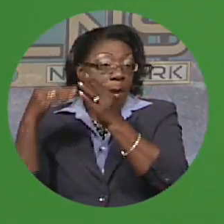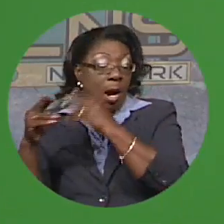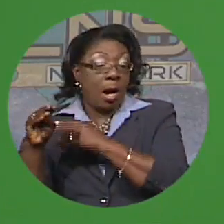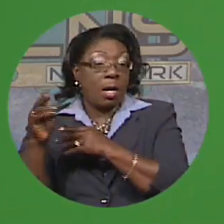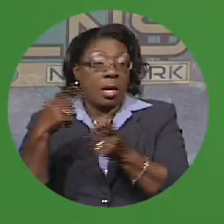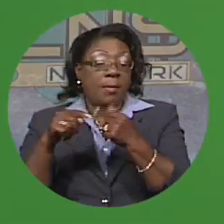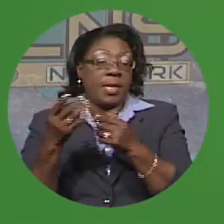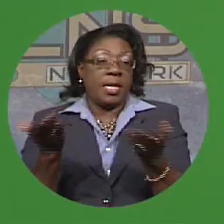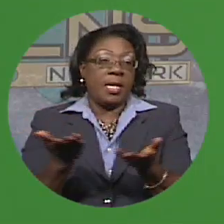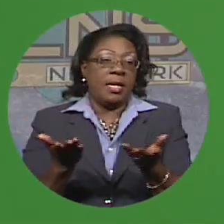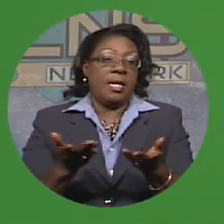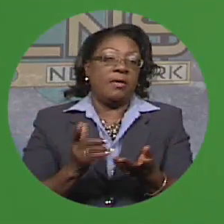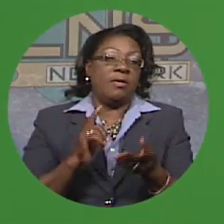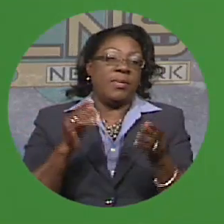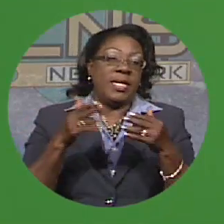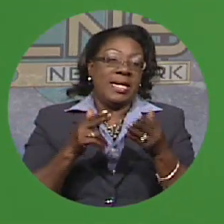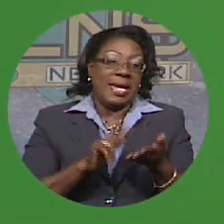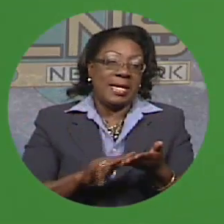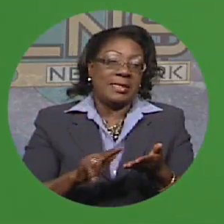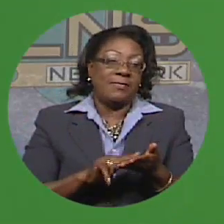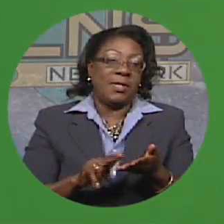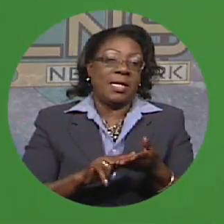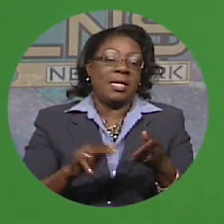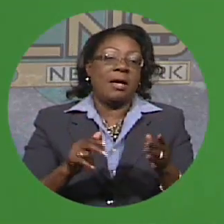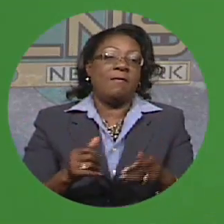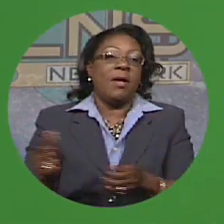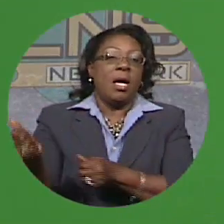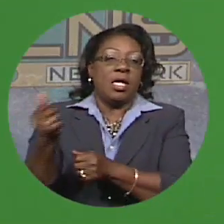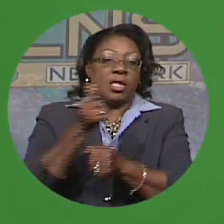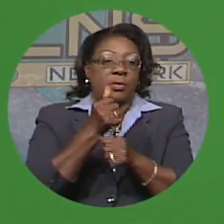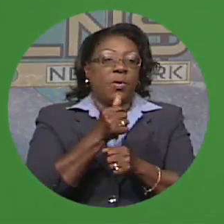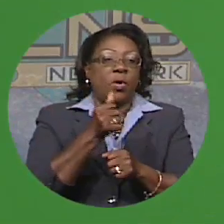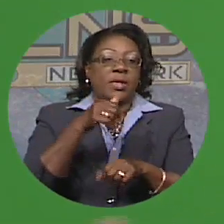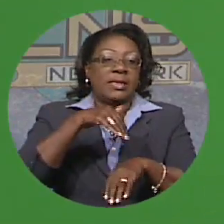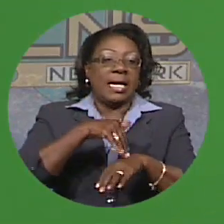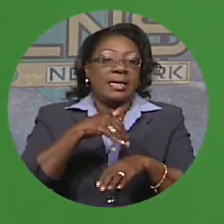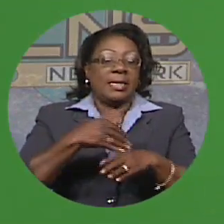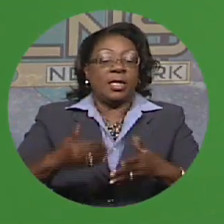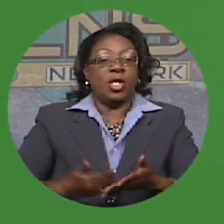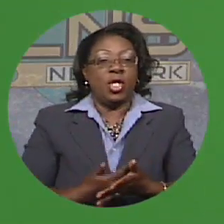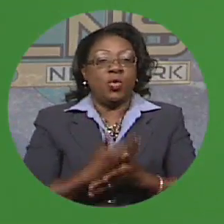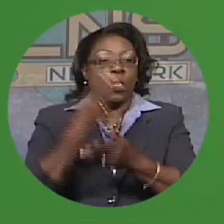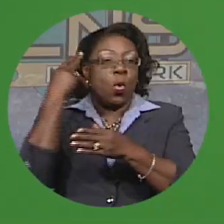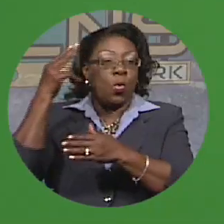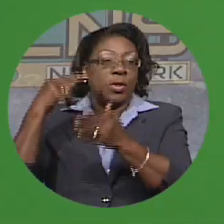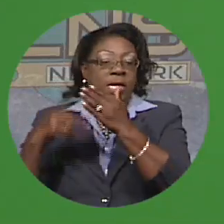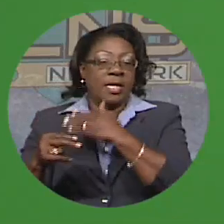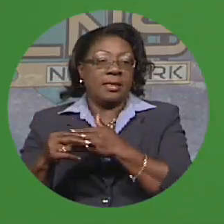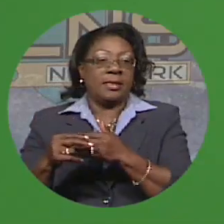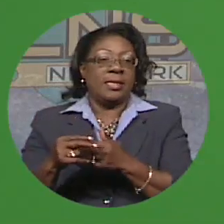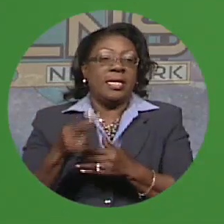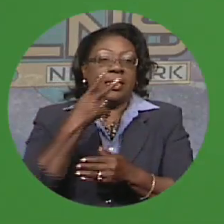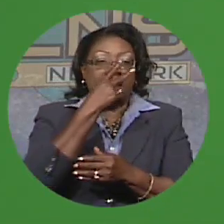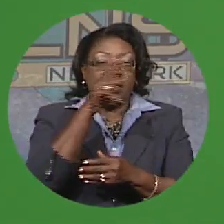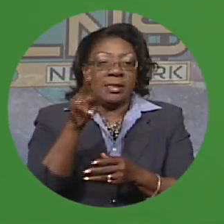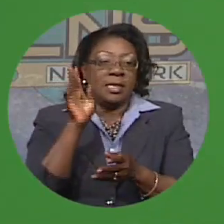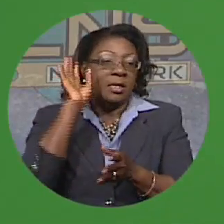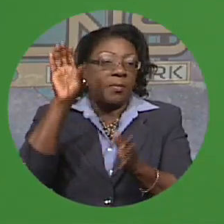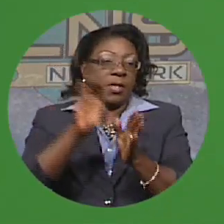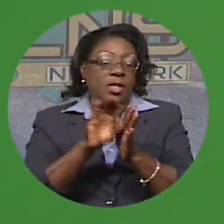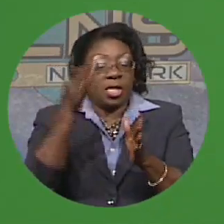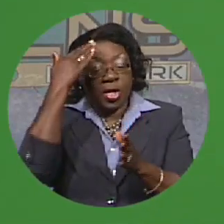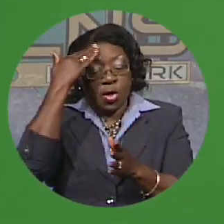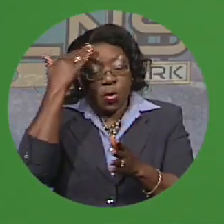a gymnasium in there. So sports tourism, these megastar hotels, they see the picture. They